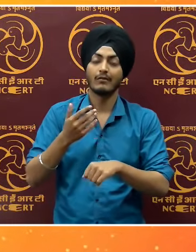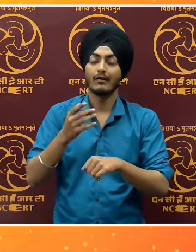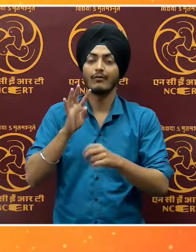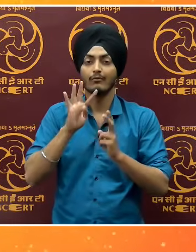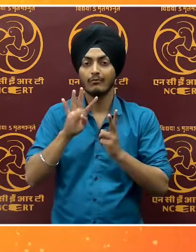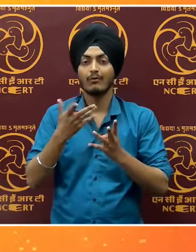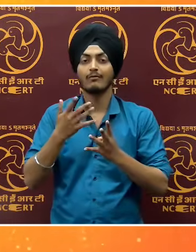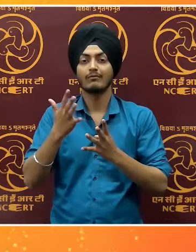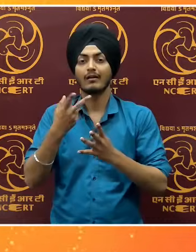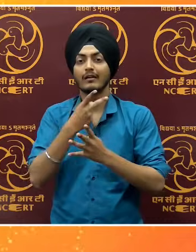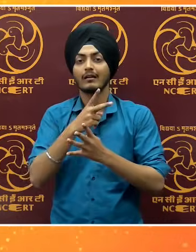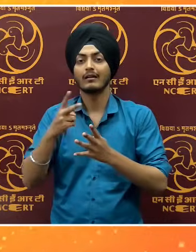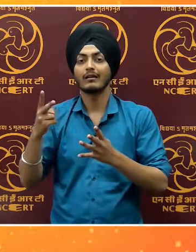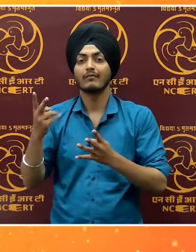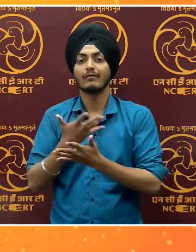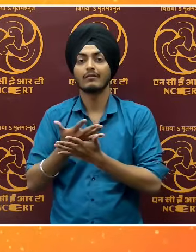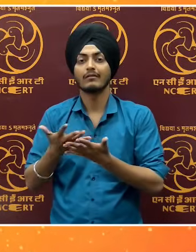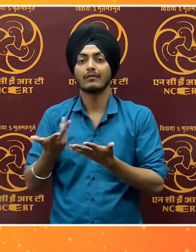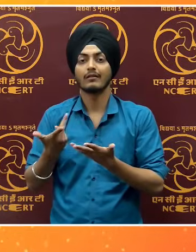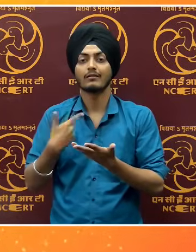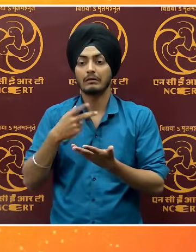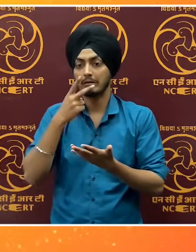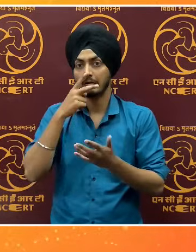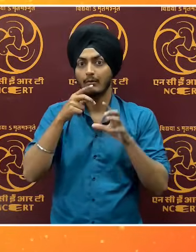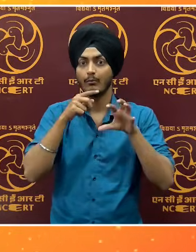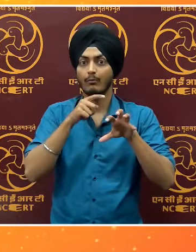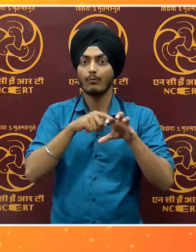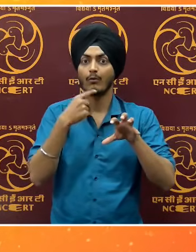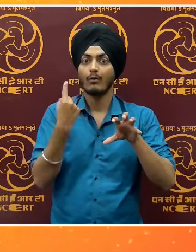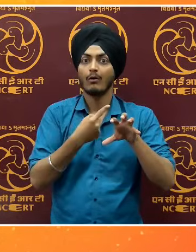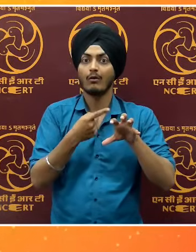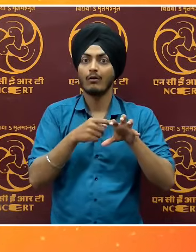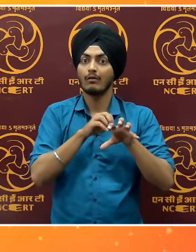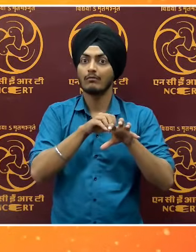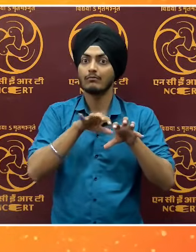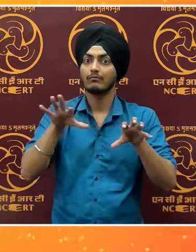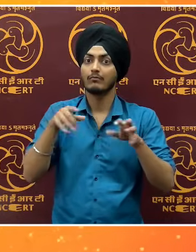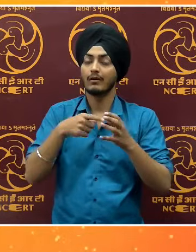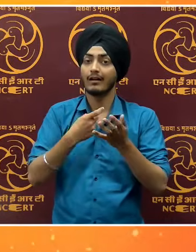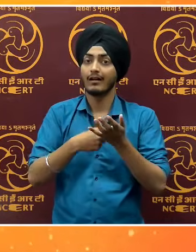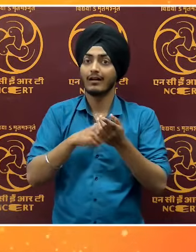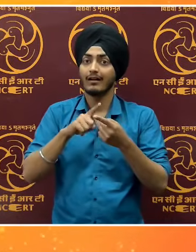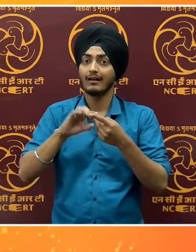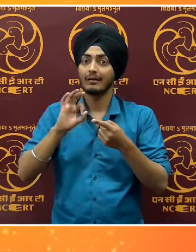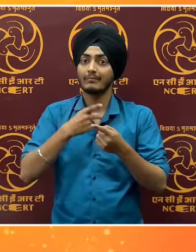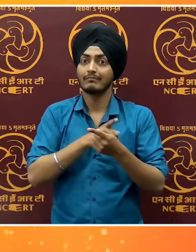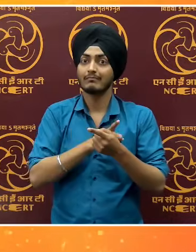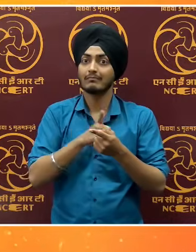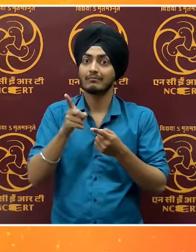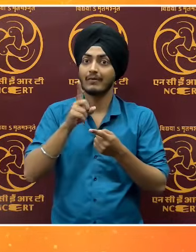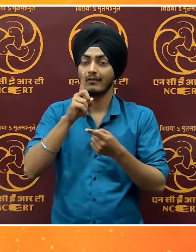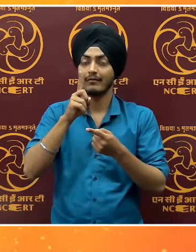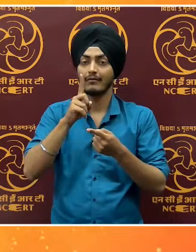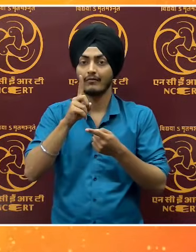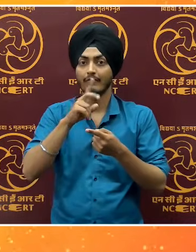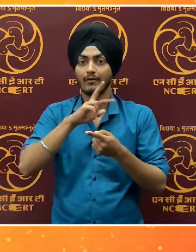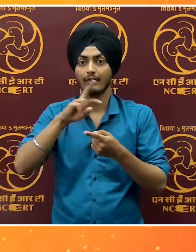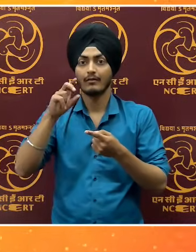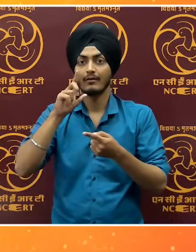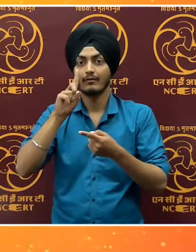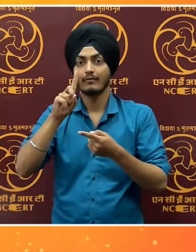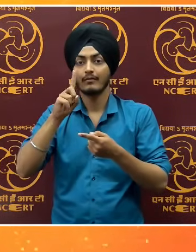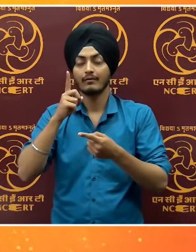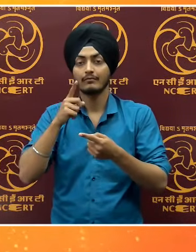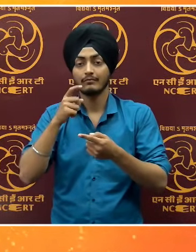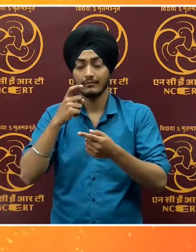one point on a single point, the total resistance will be 1 by R equal to 1 by R1, 1 by R1 plus